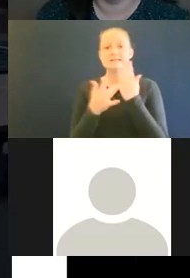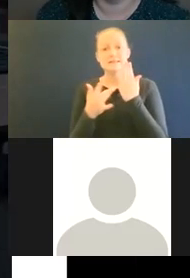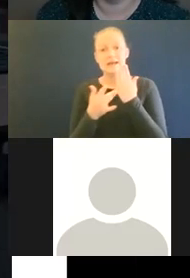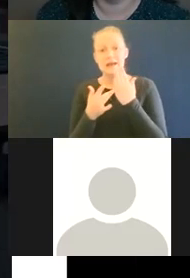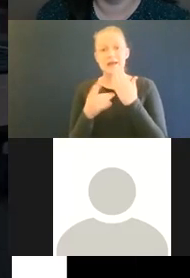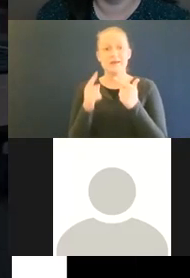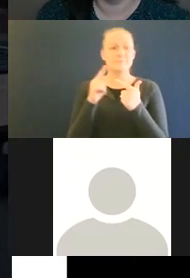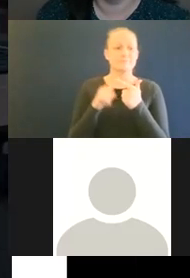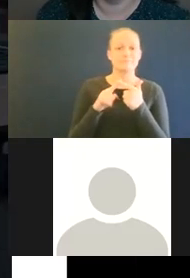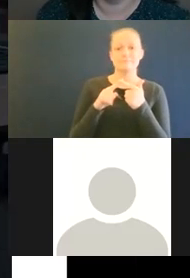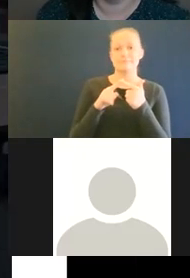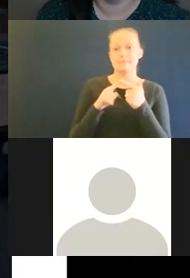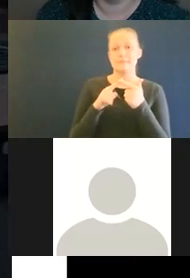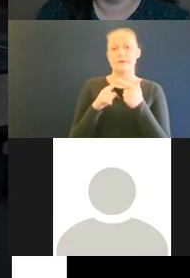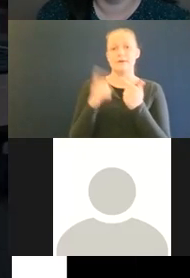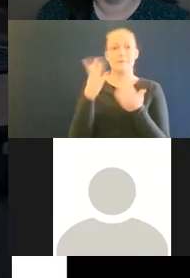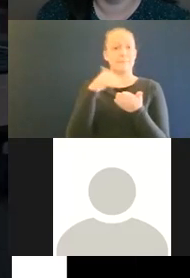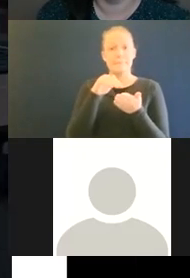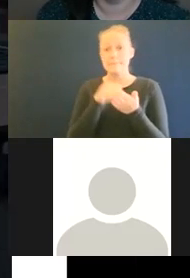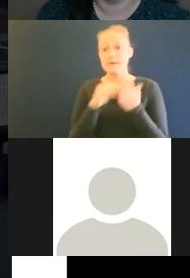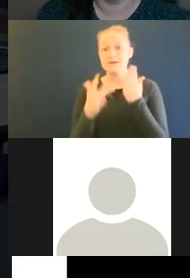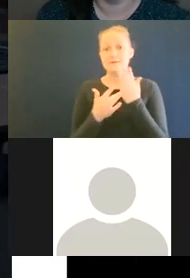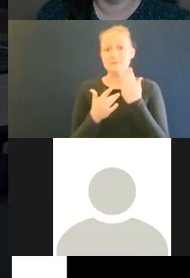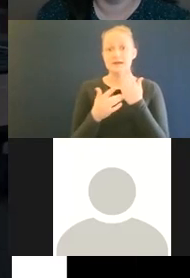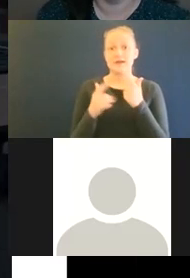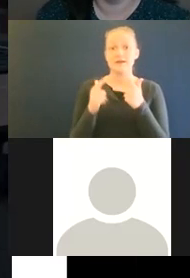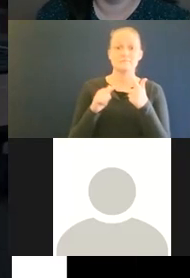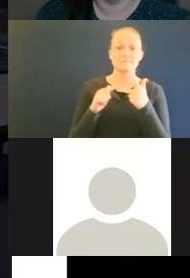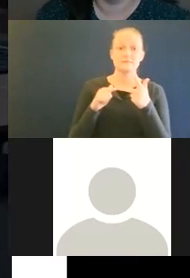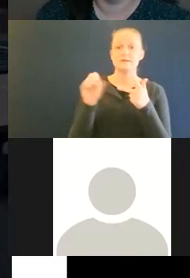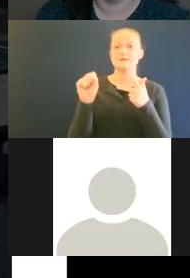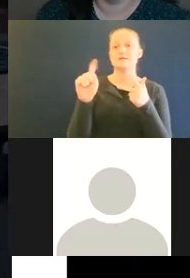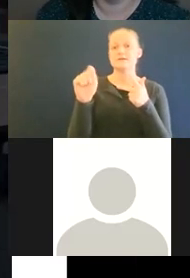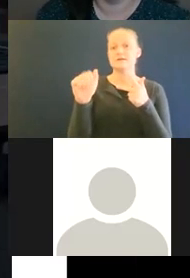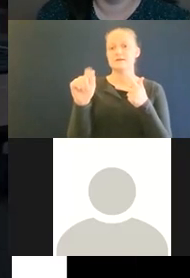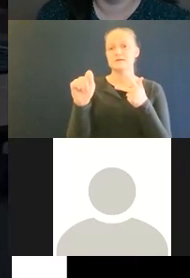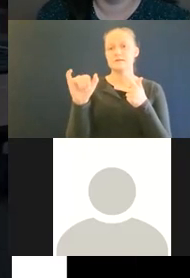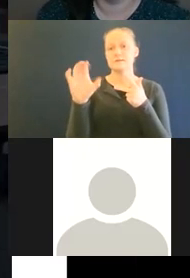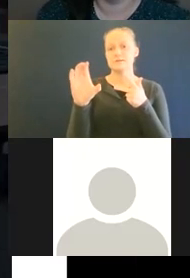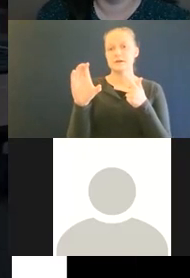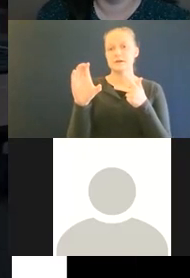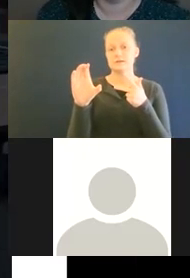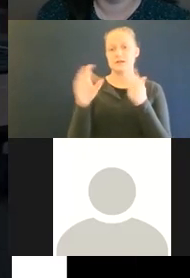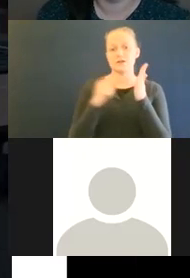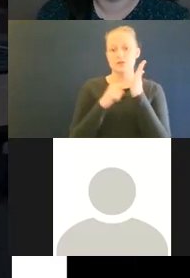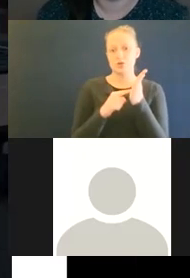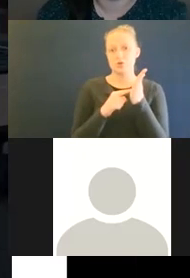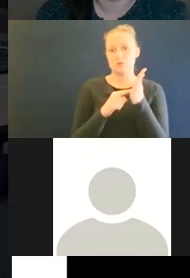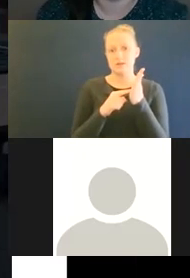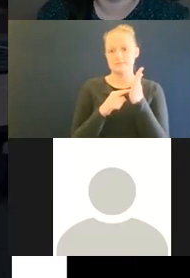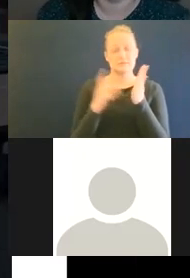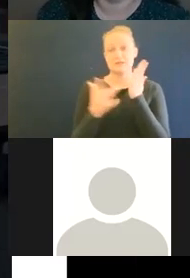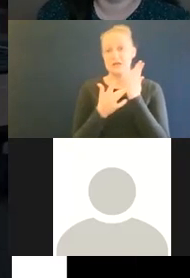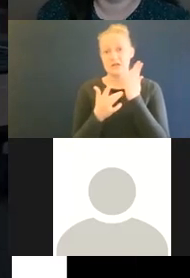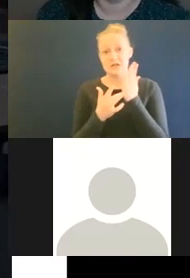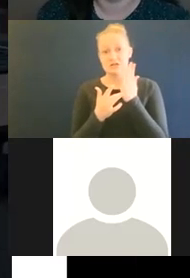system, medium tech, static display device that has some voice output, or some of them